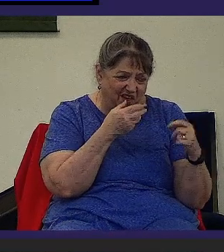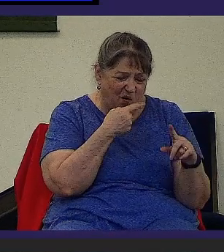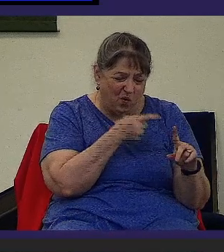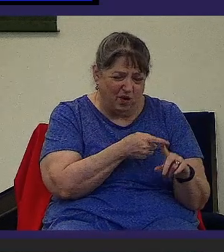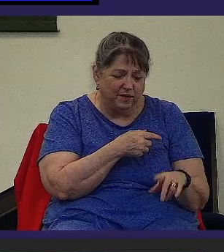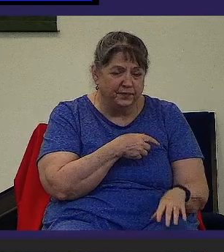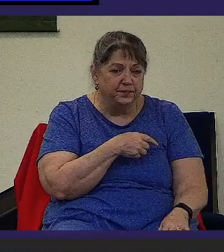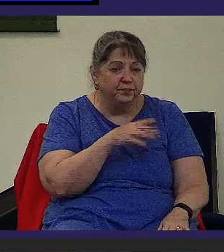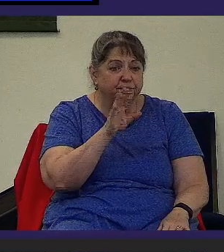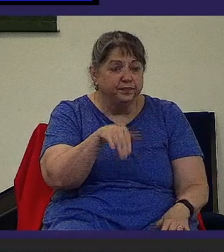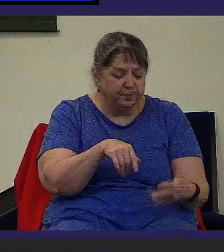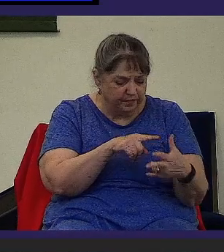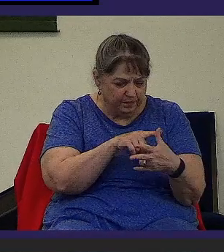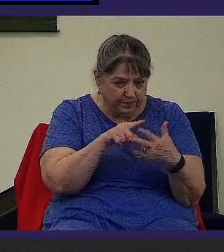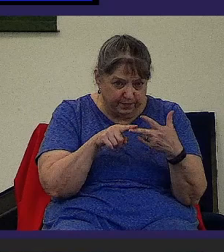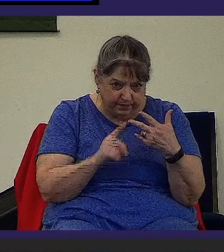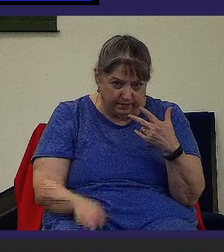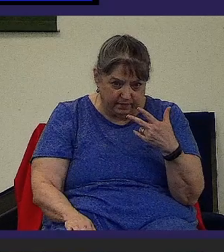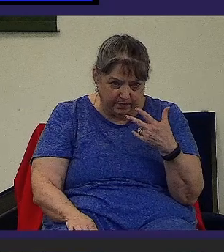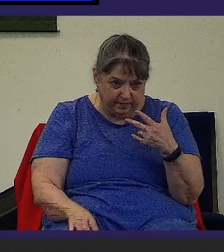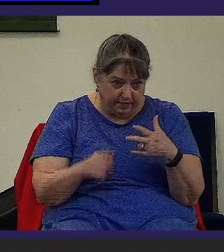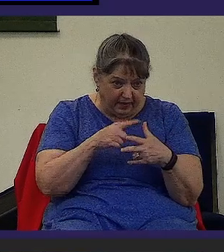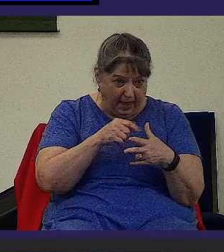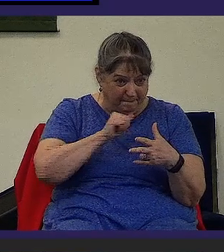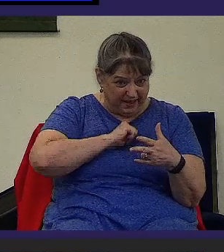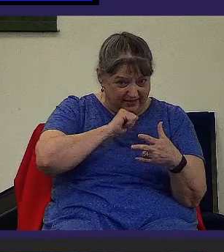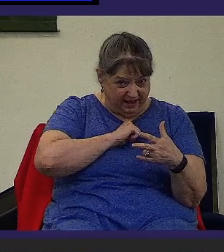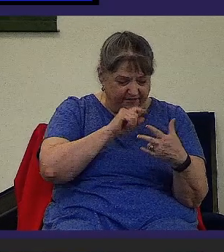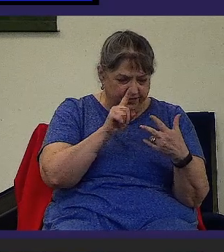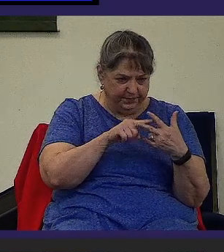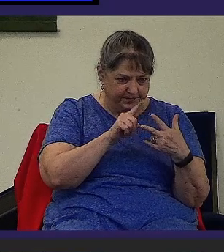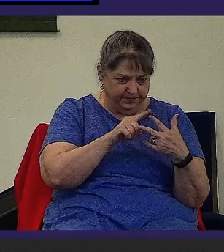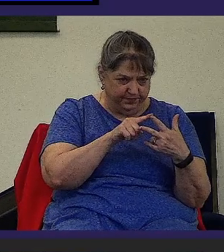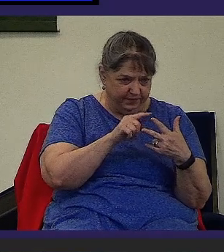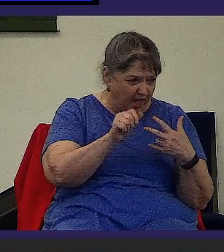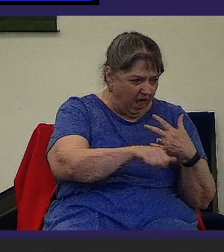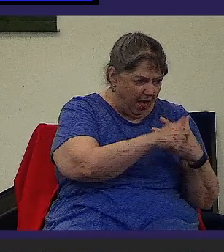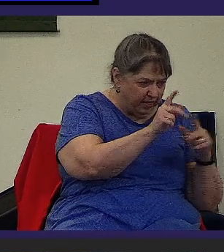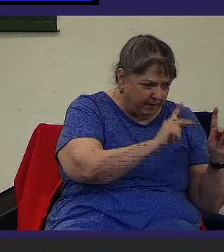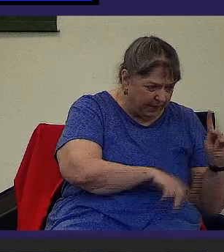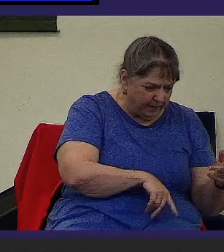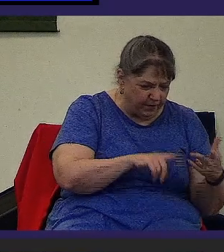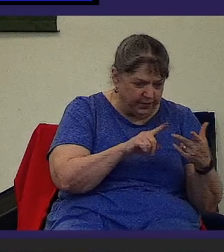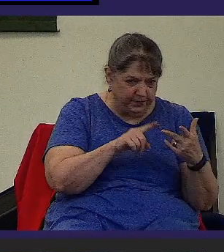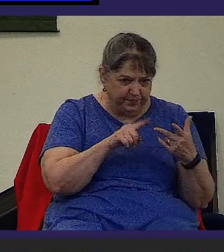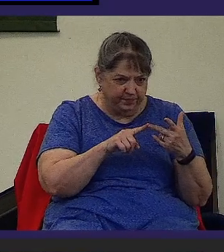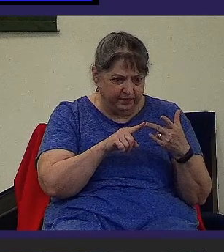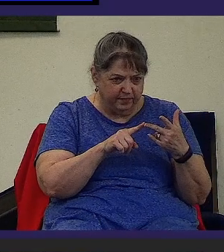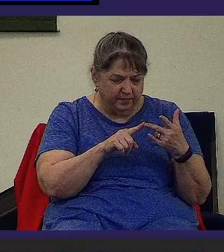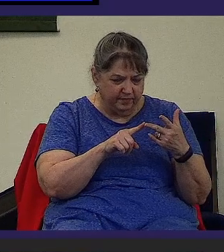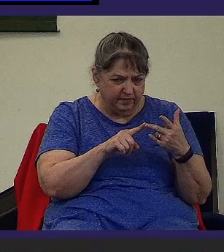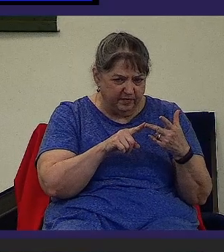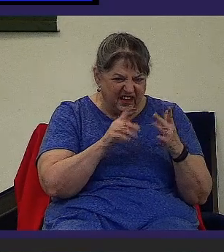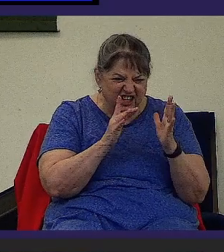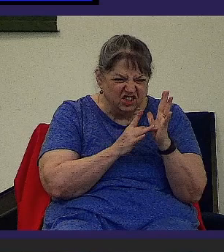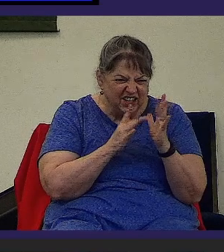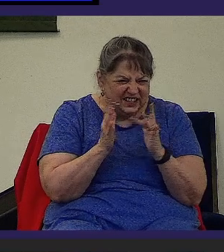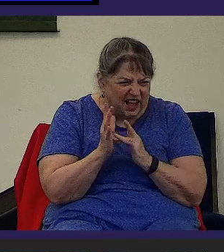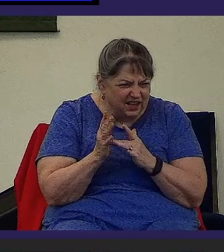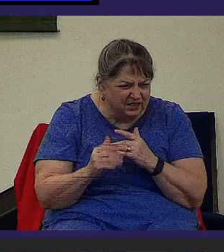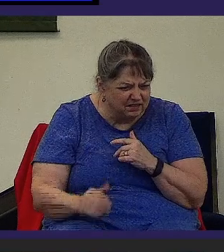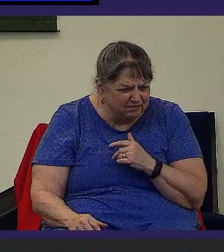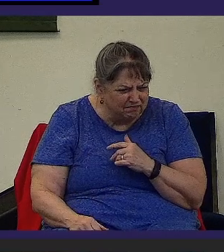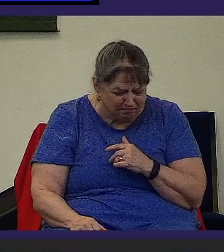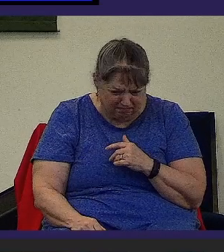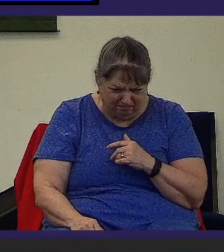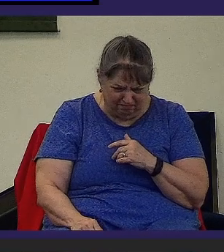lastly jesus yeah jesus um yeah look out for jesus keep an eye on jesus hebrews 12 2 says keep your